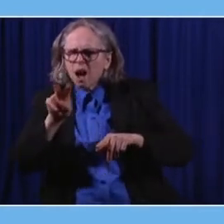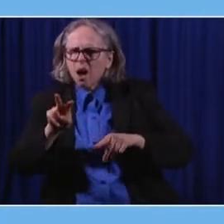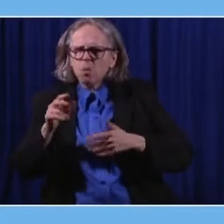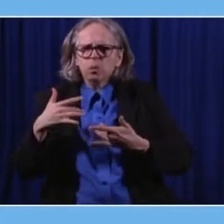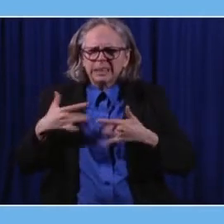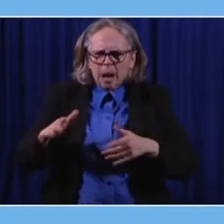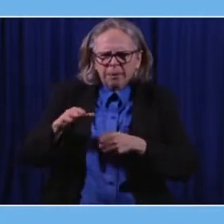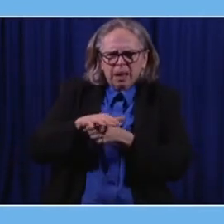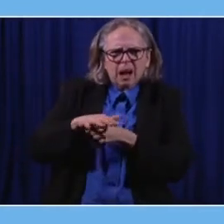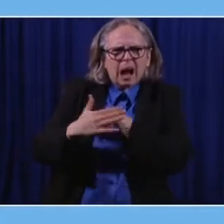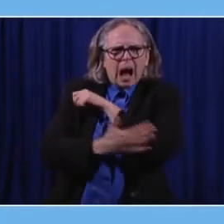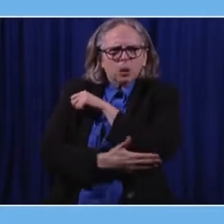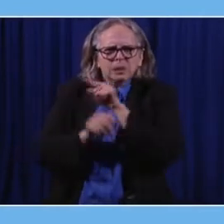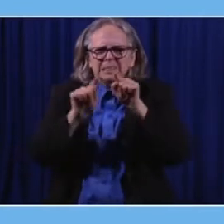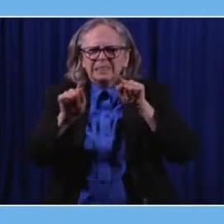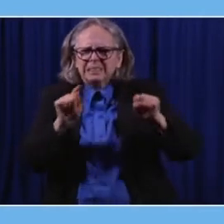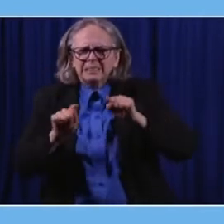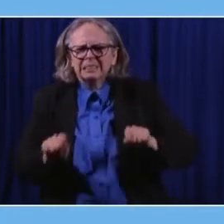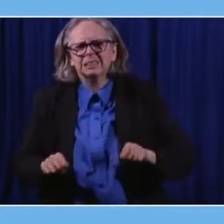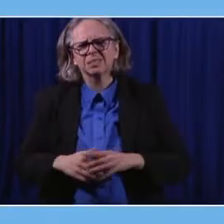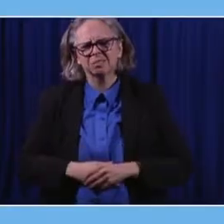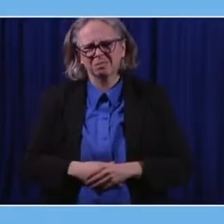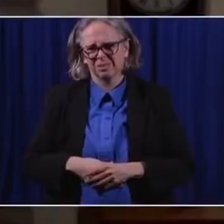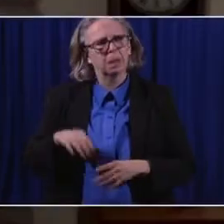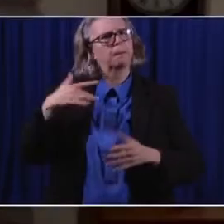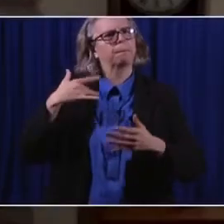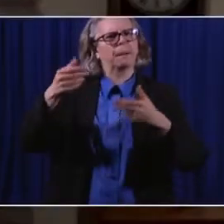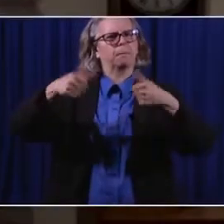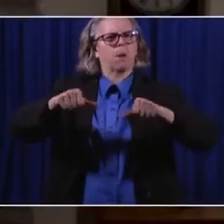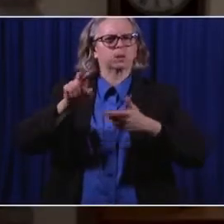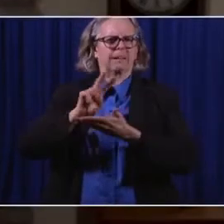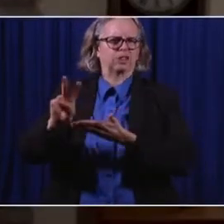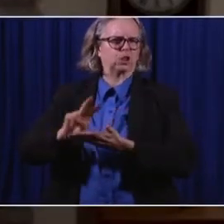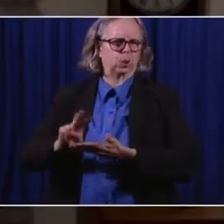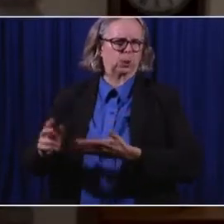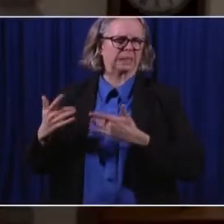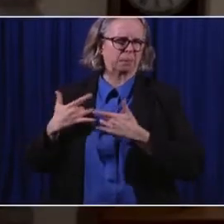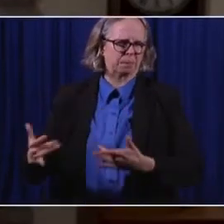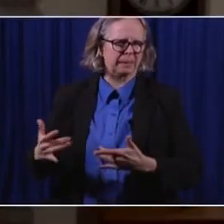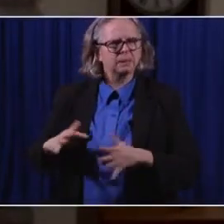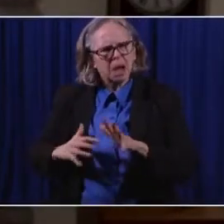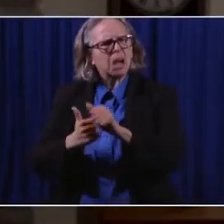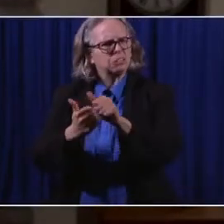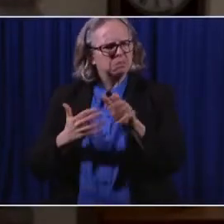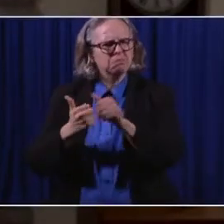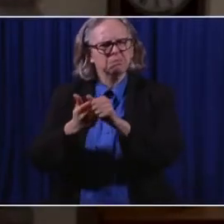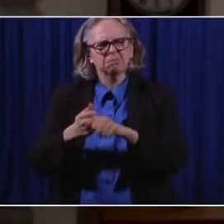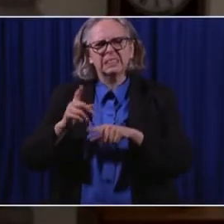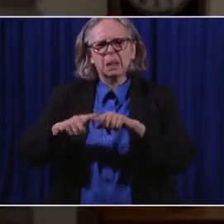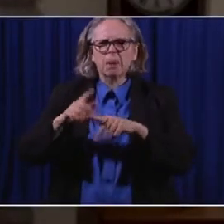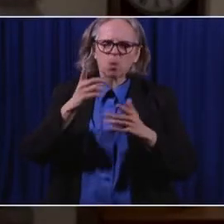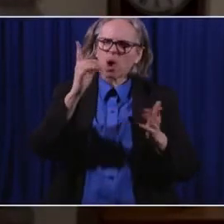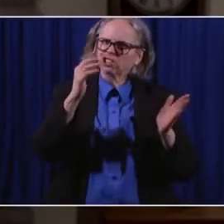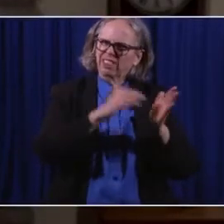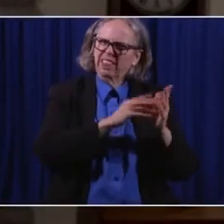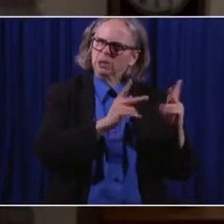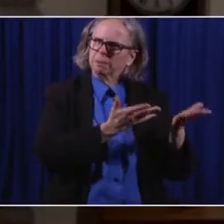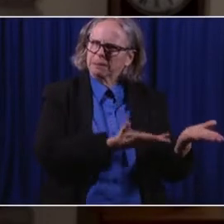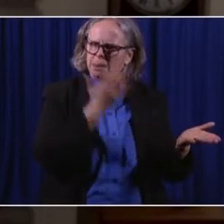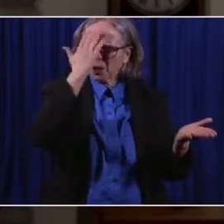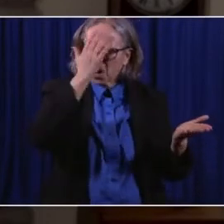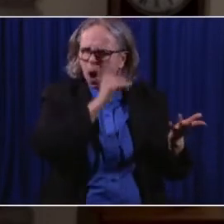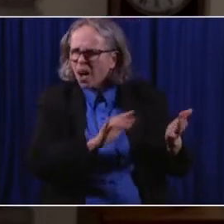then we even that out based on population. So you can see based on population where the most spread is and how your